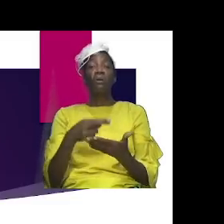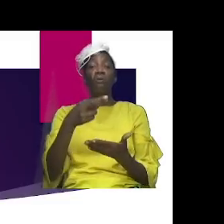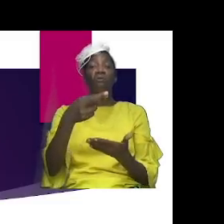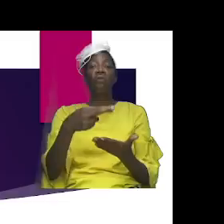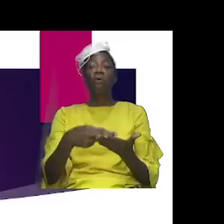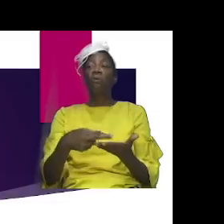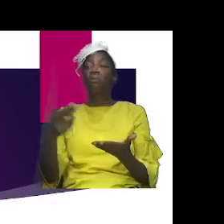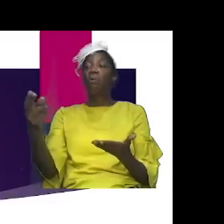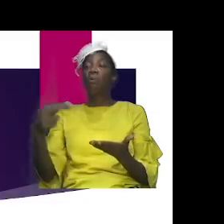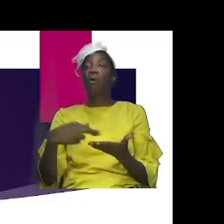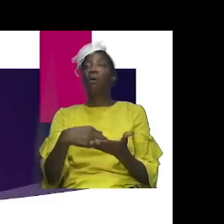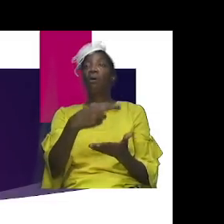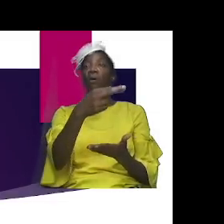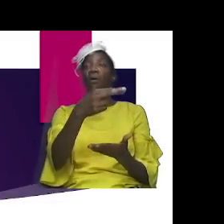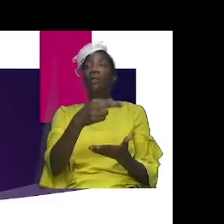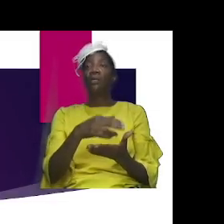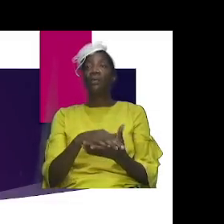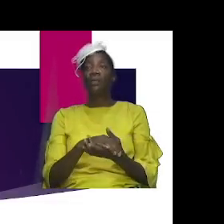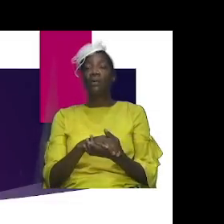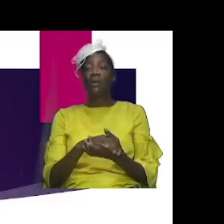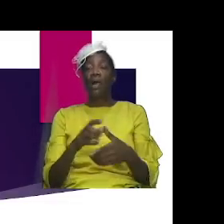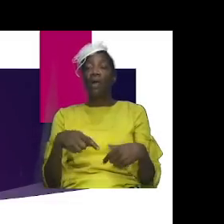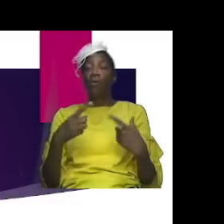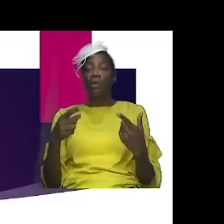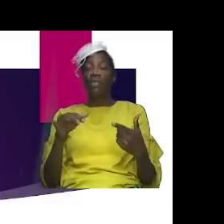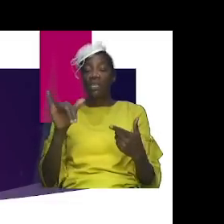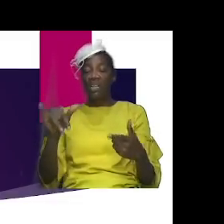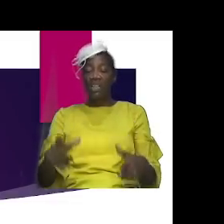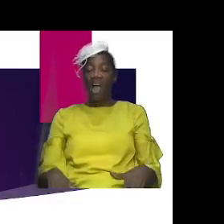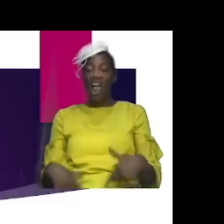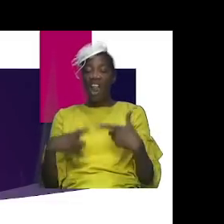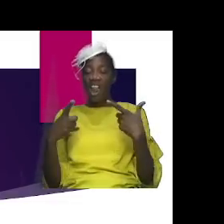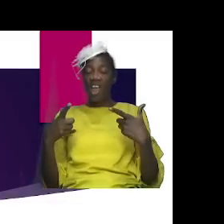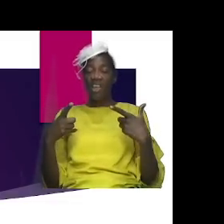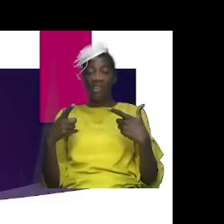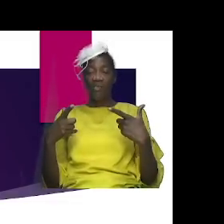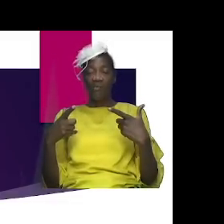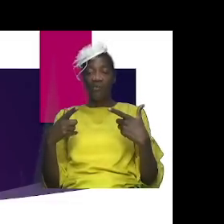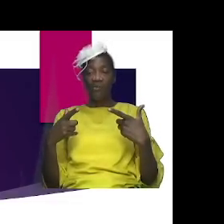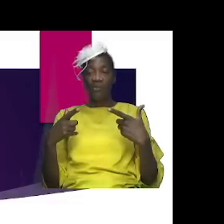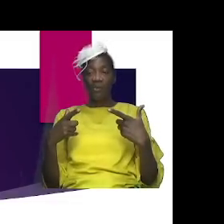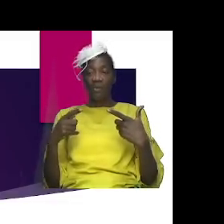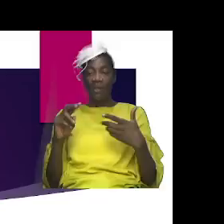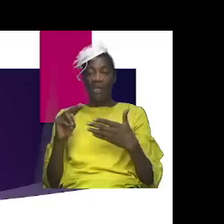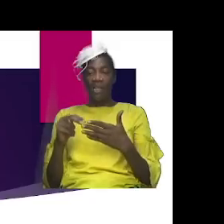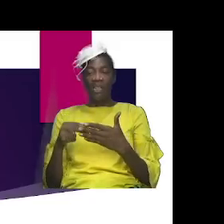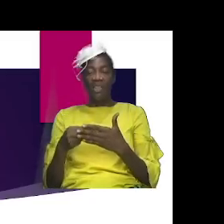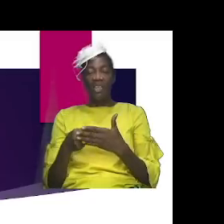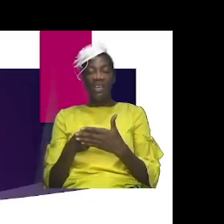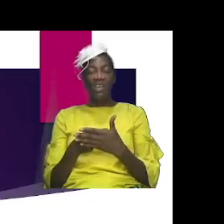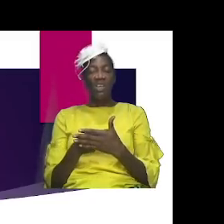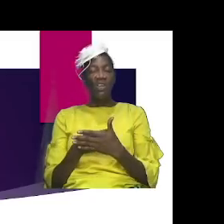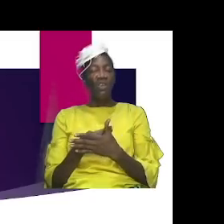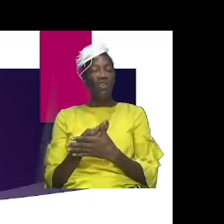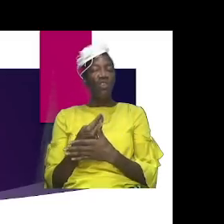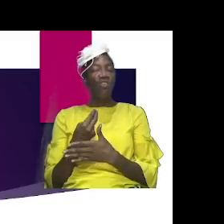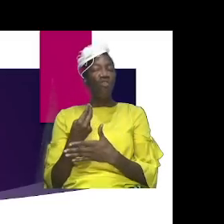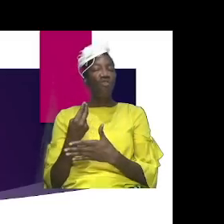going into the life which you would have been in at that time, the new arena, the